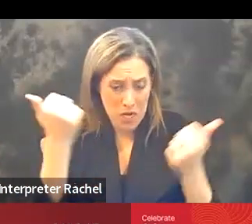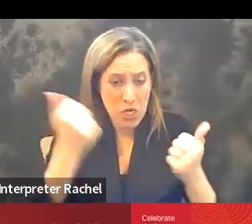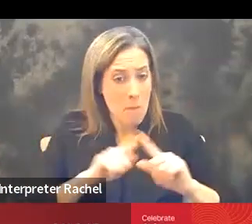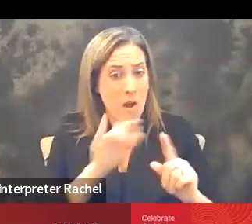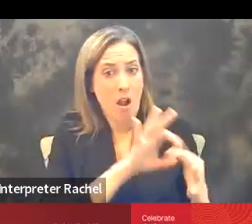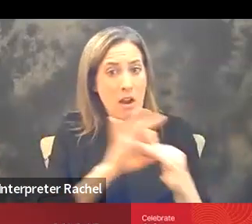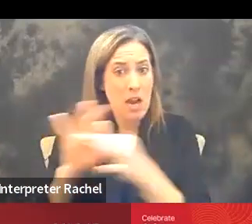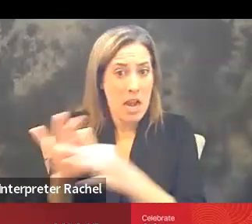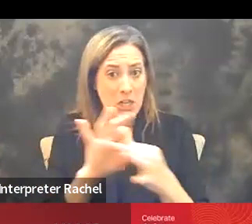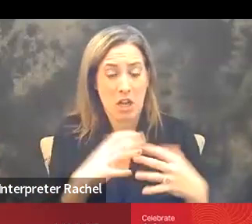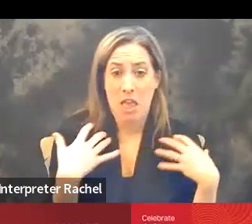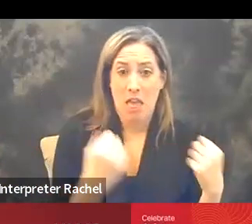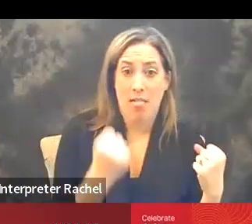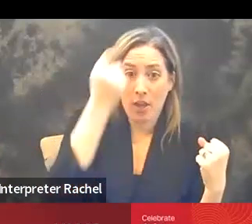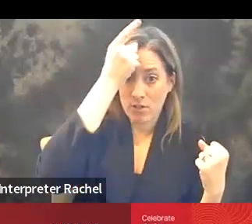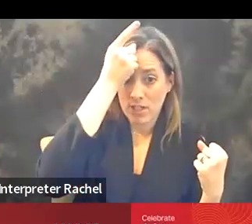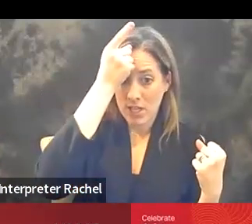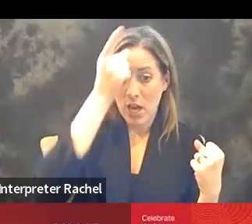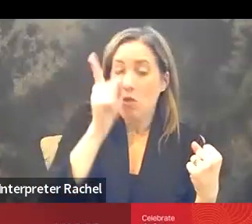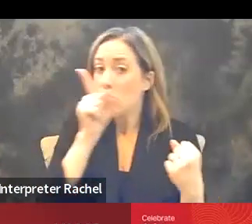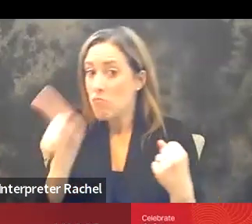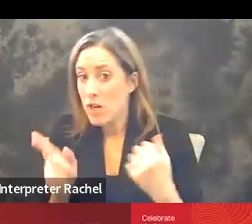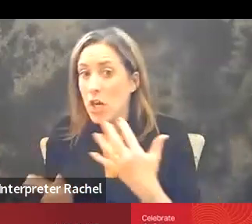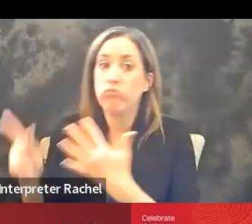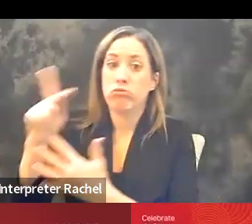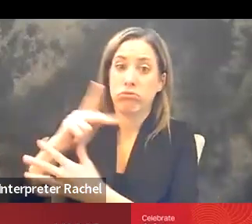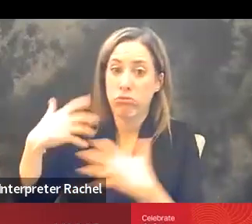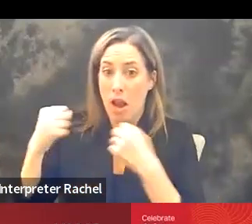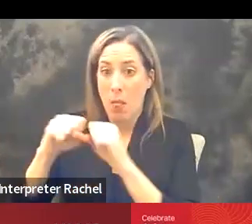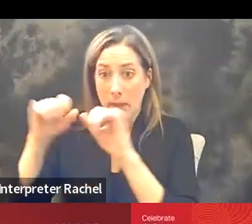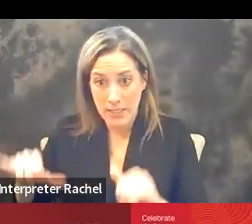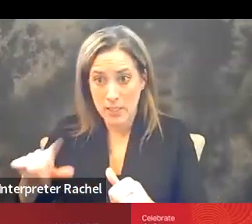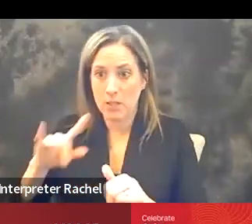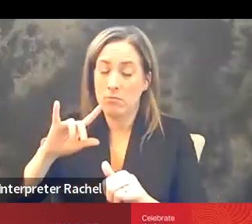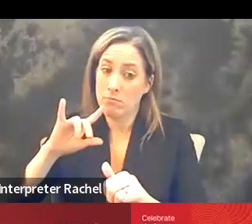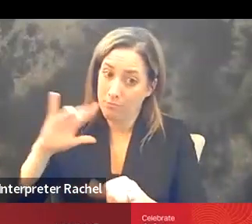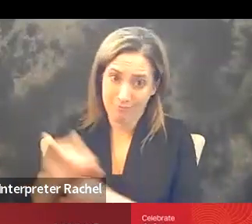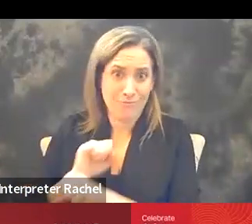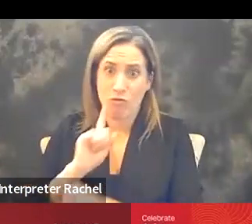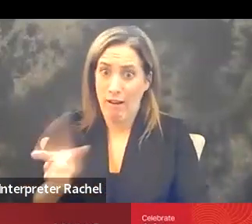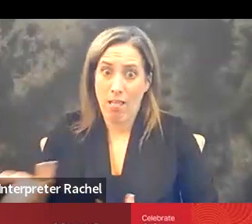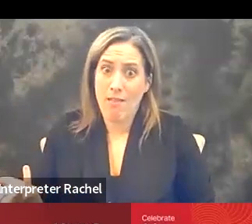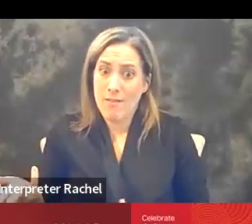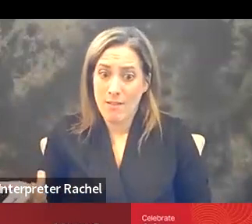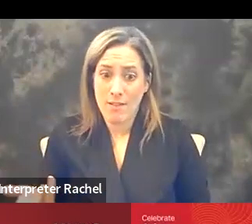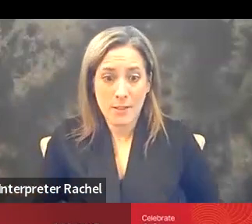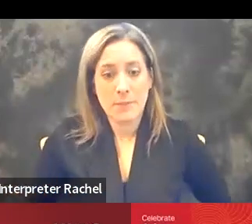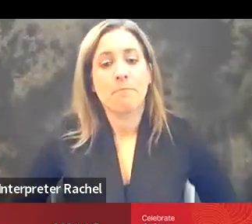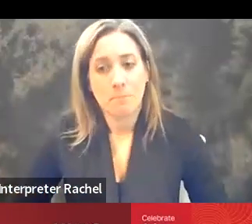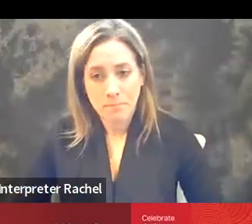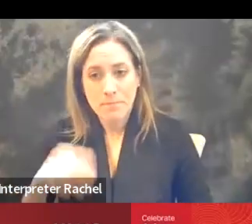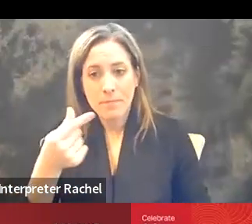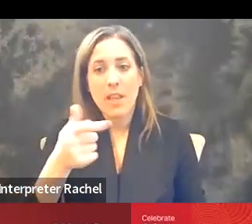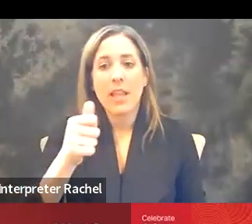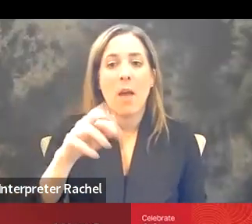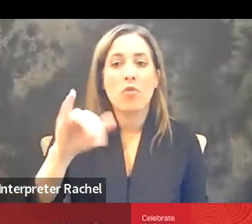connection between health literacy and real priorities of health systems is real. So Dr.